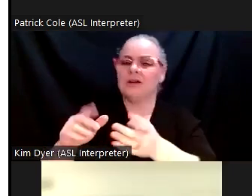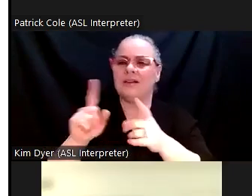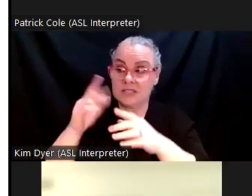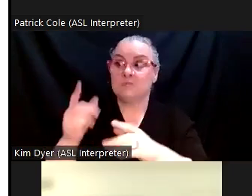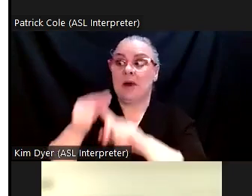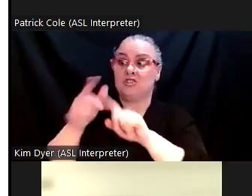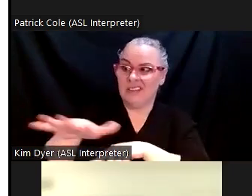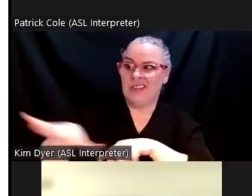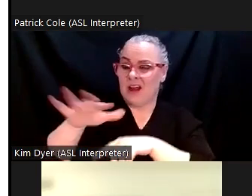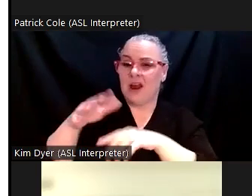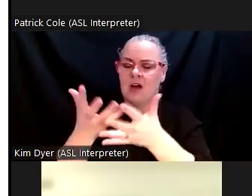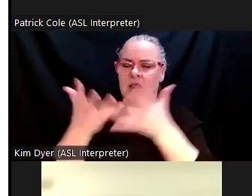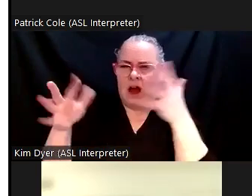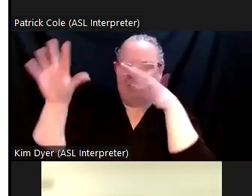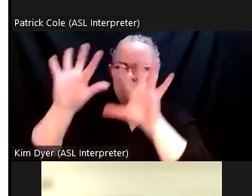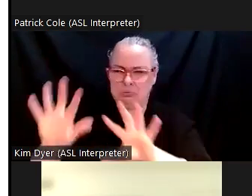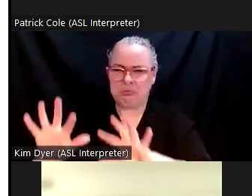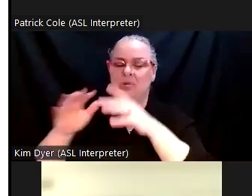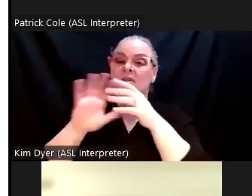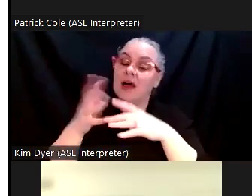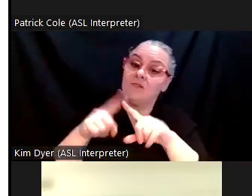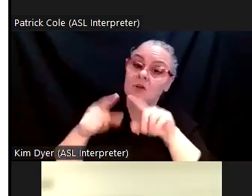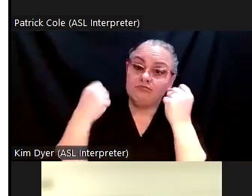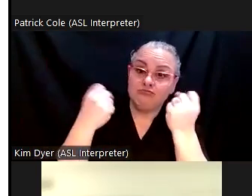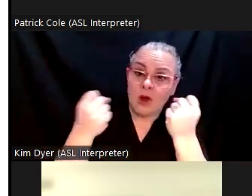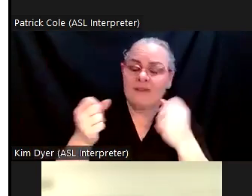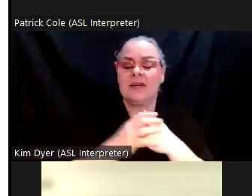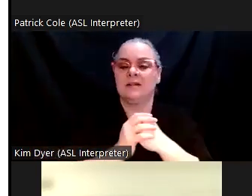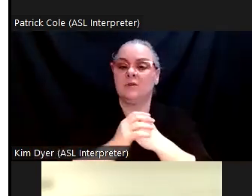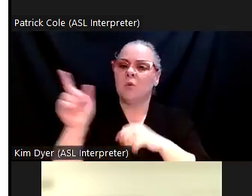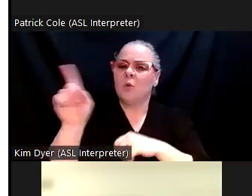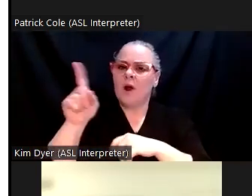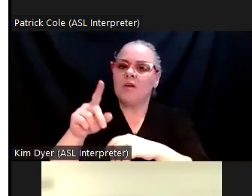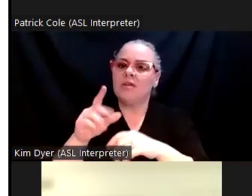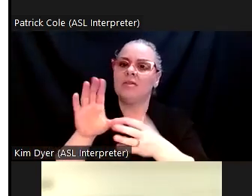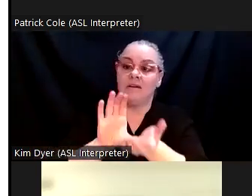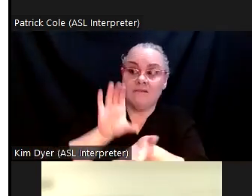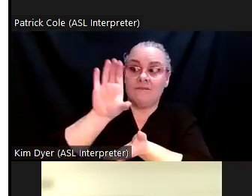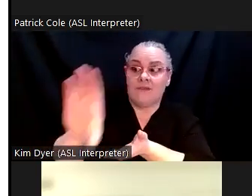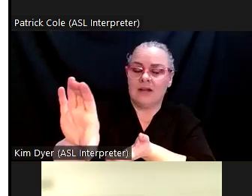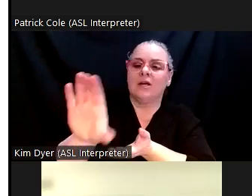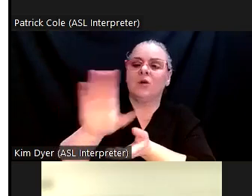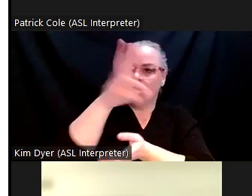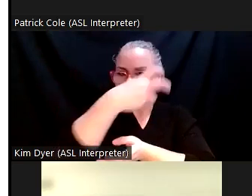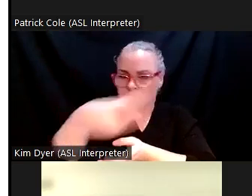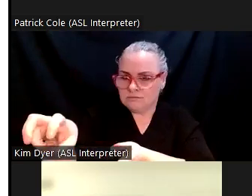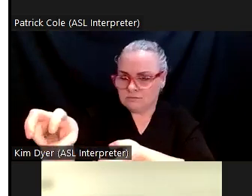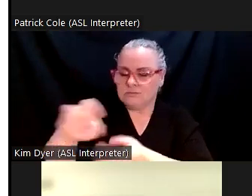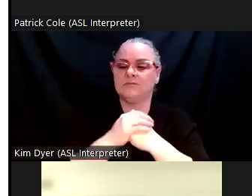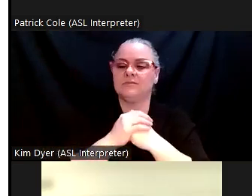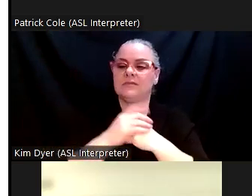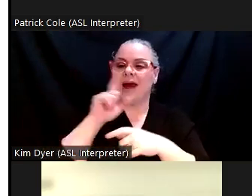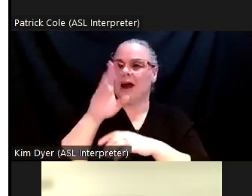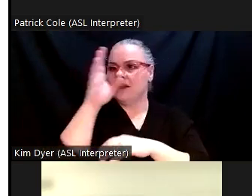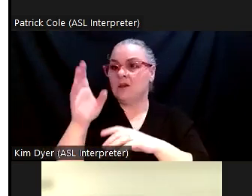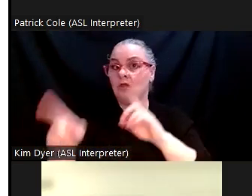pollution. So this is a major goal driving where the funding will move for the Climate Pollution Reduction Grant, and the direction